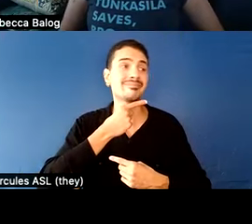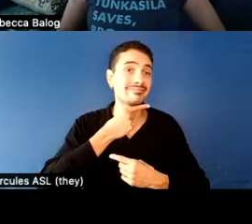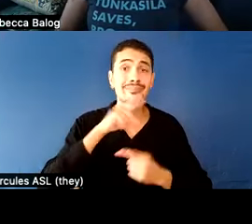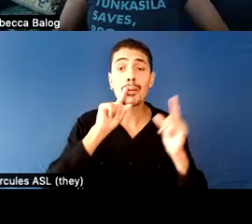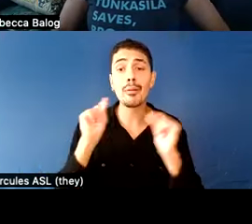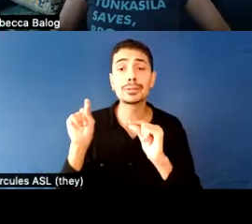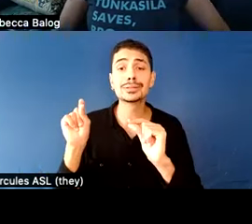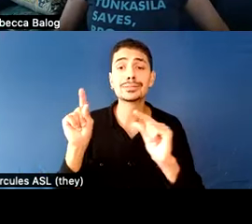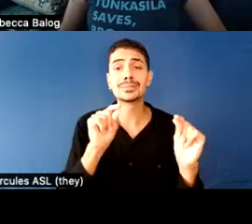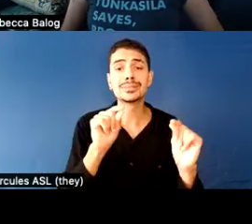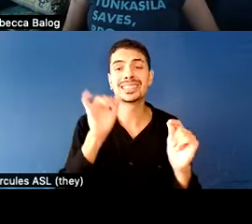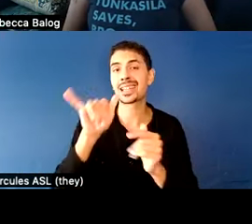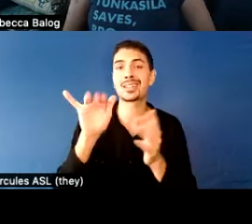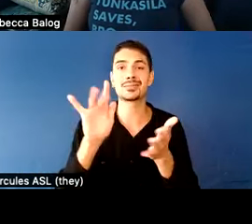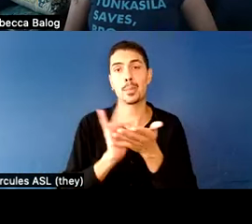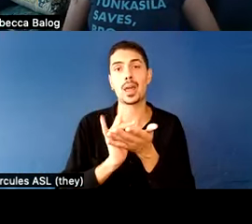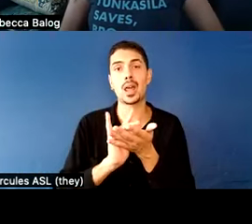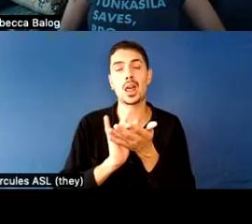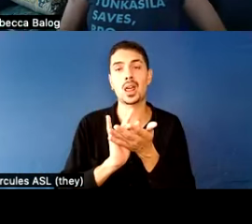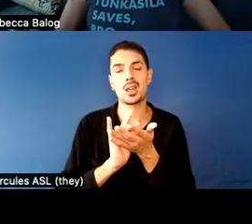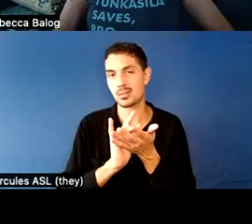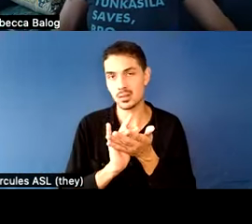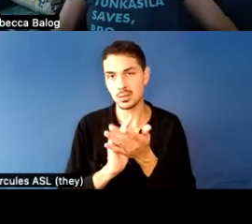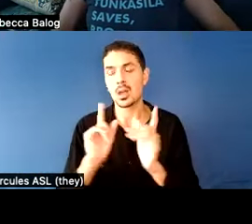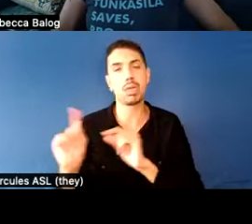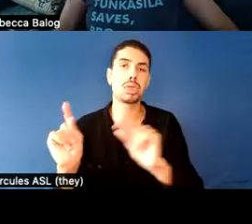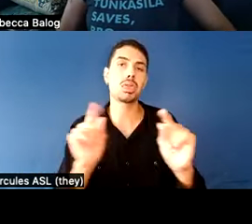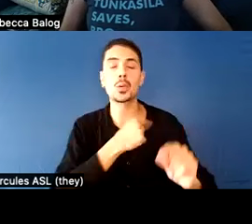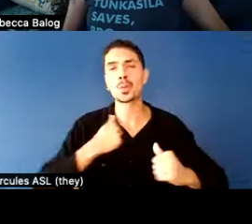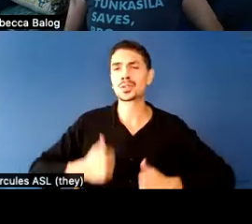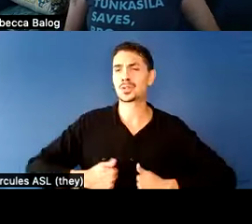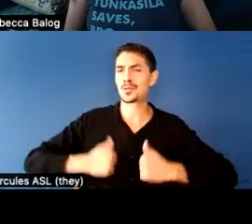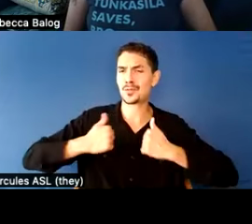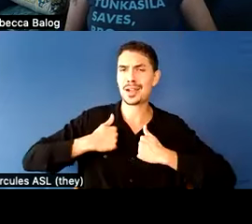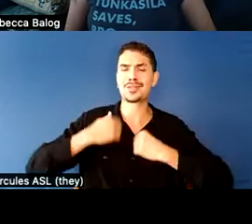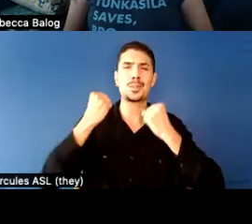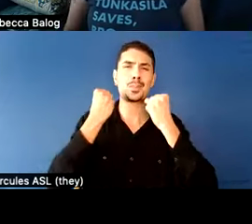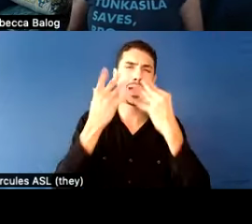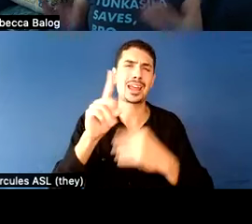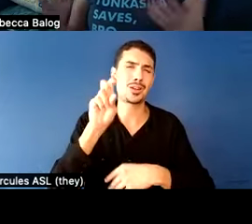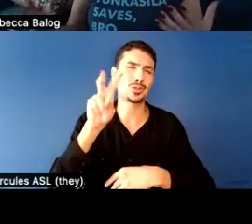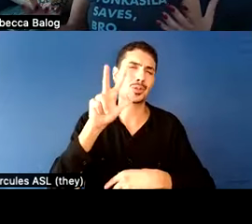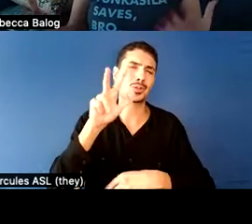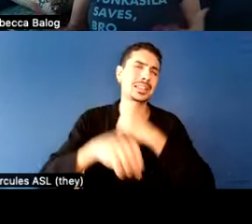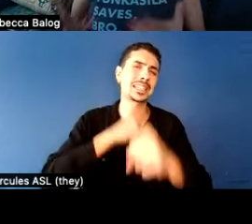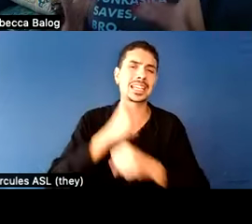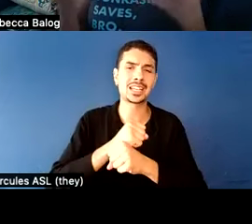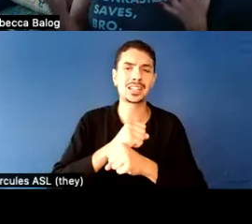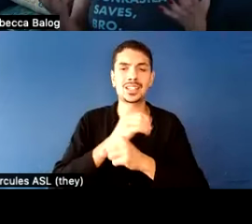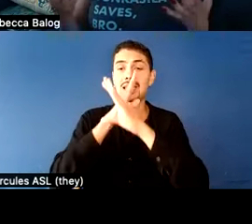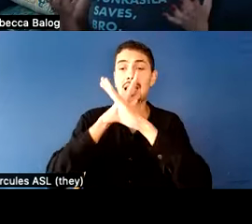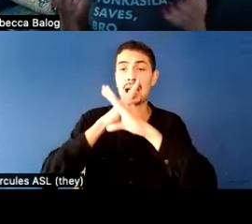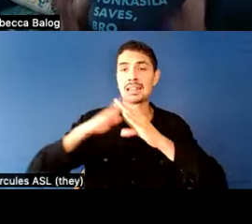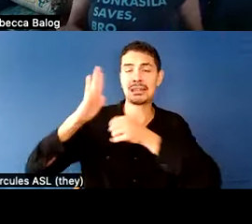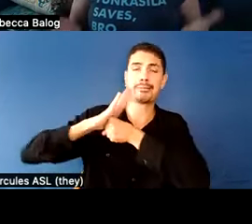because we've survived centuries of silence, and we are now getting to this